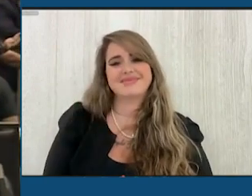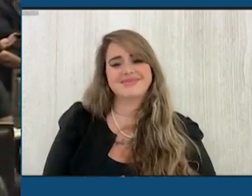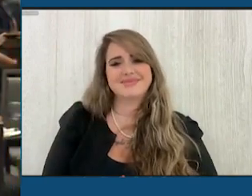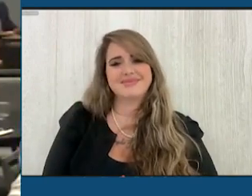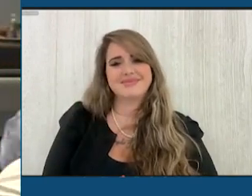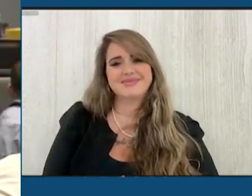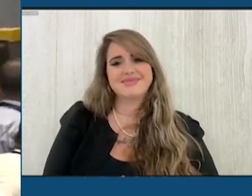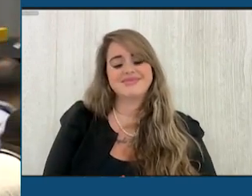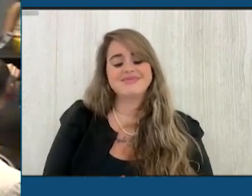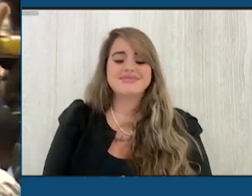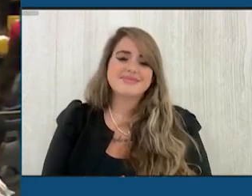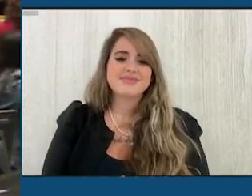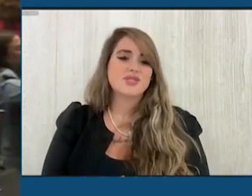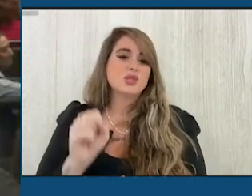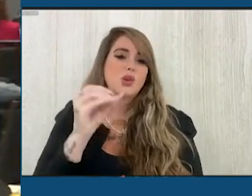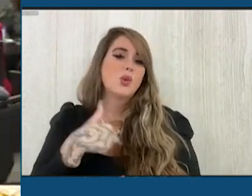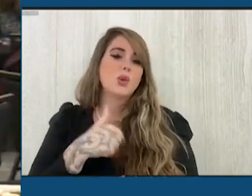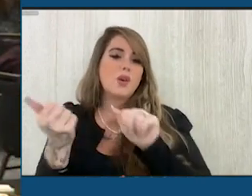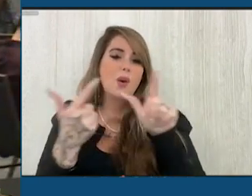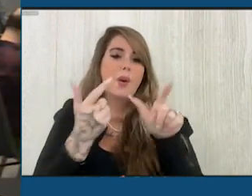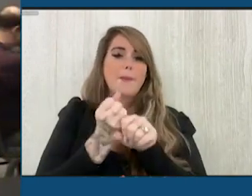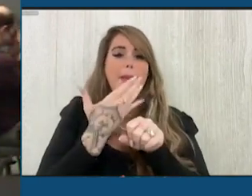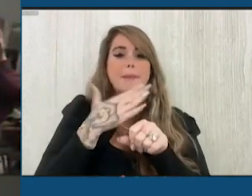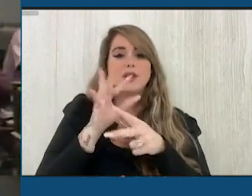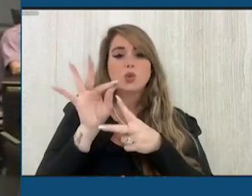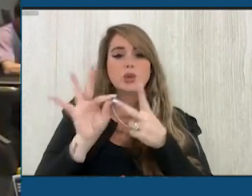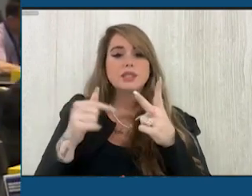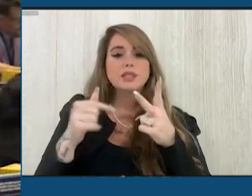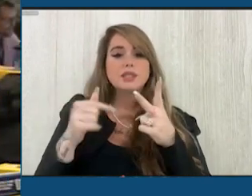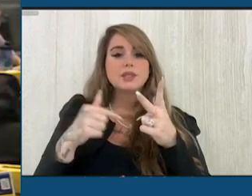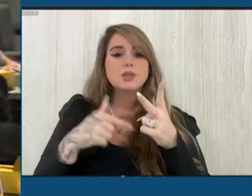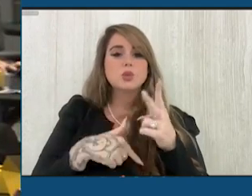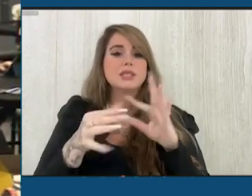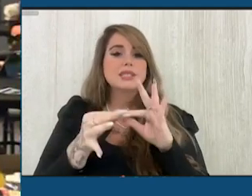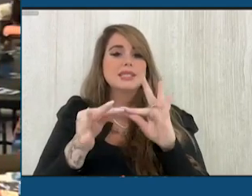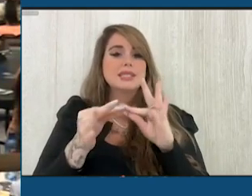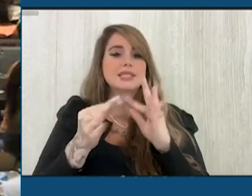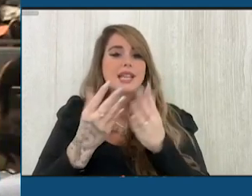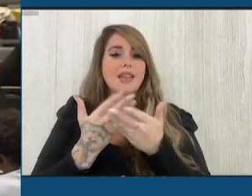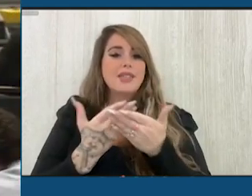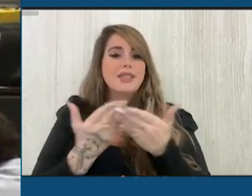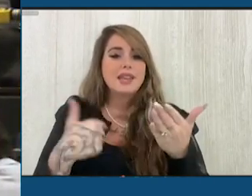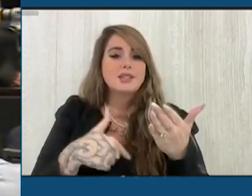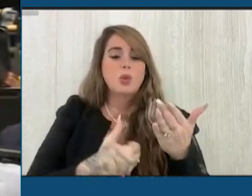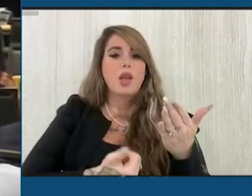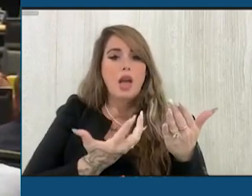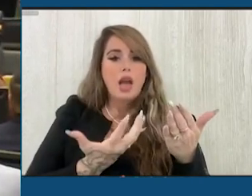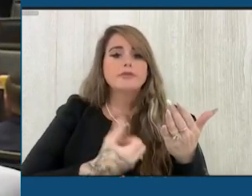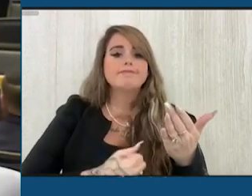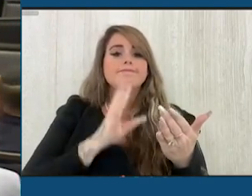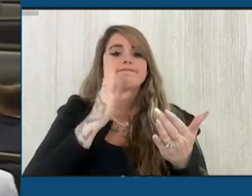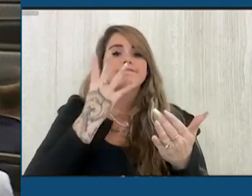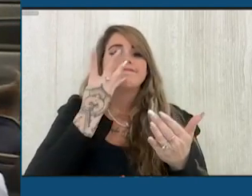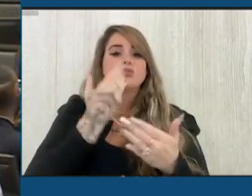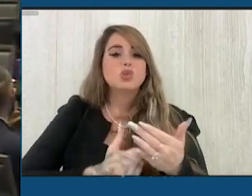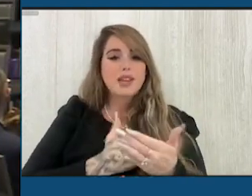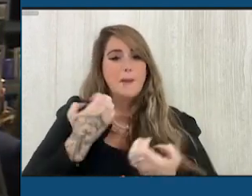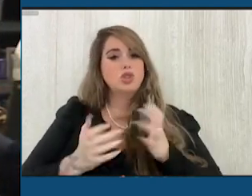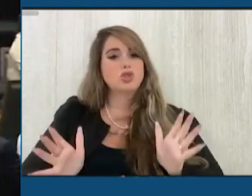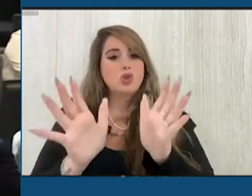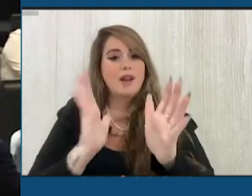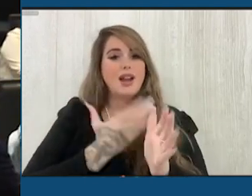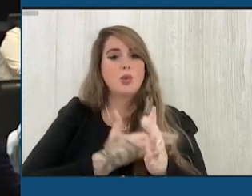So, we've all made bad choices. We've all said things we've regretted. Emotions are the drivers of our decision making. We like to